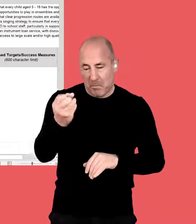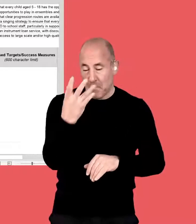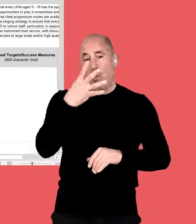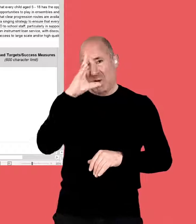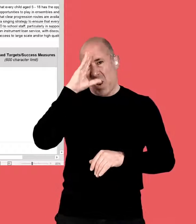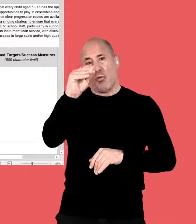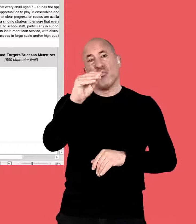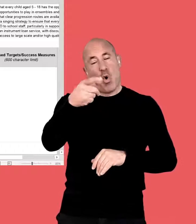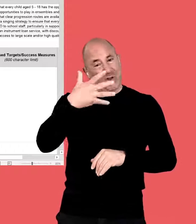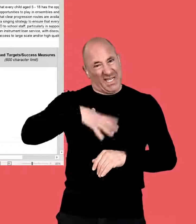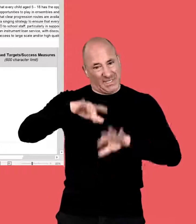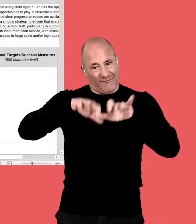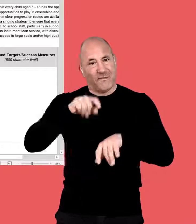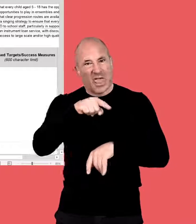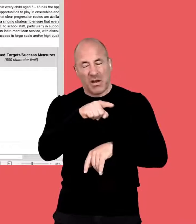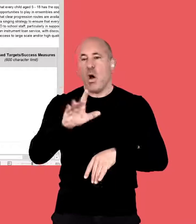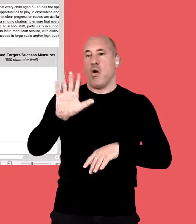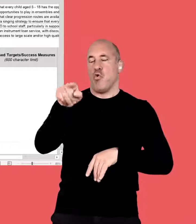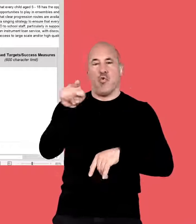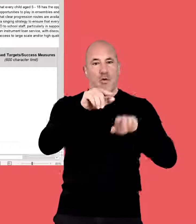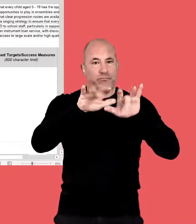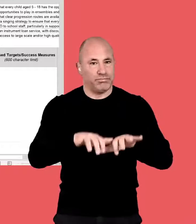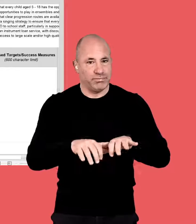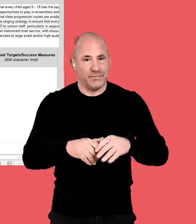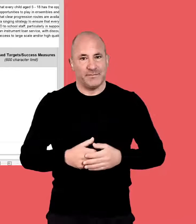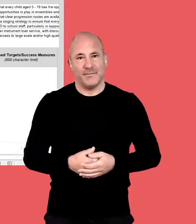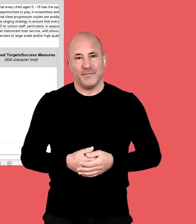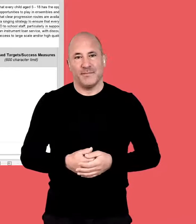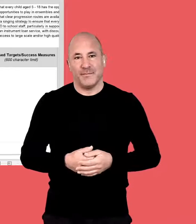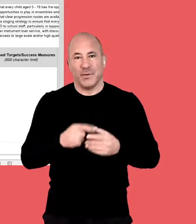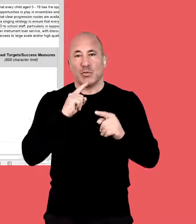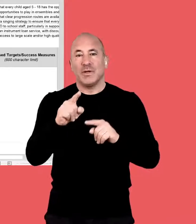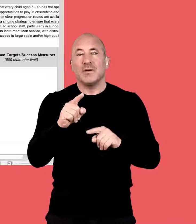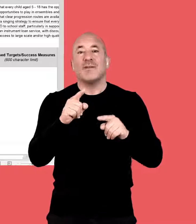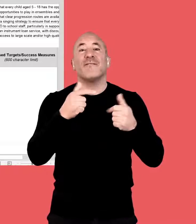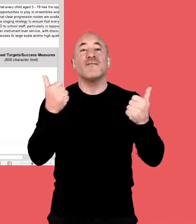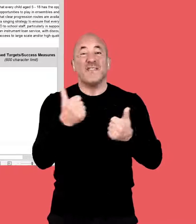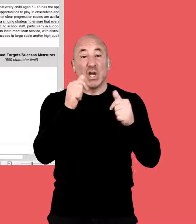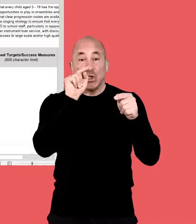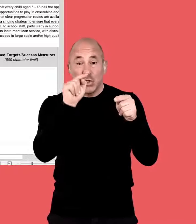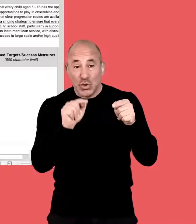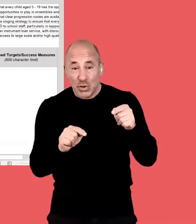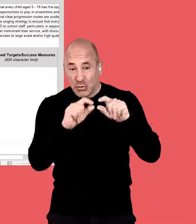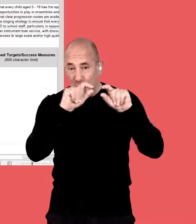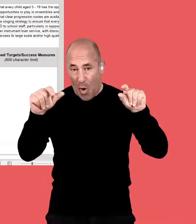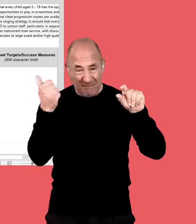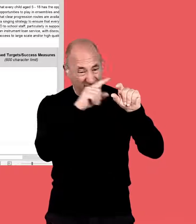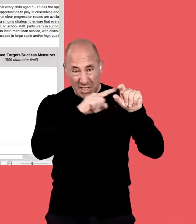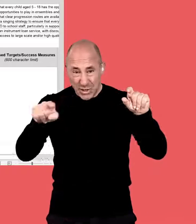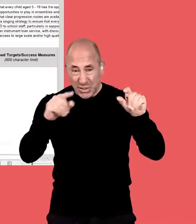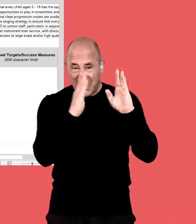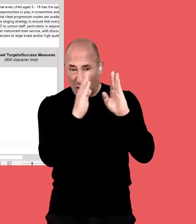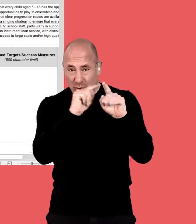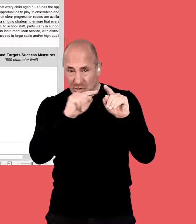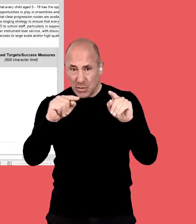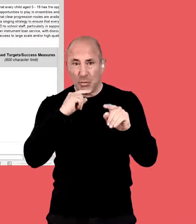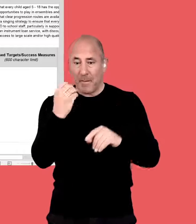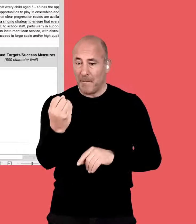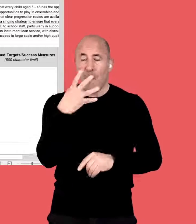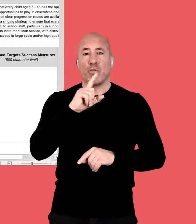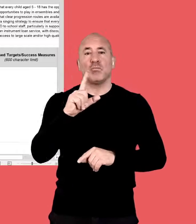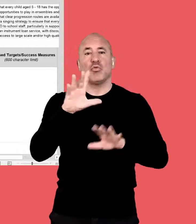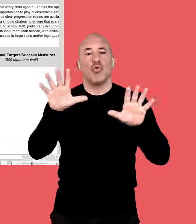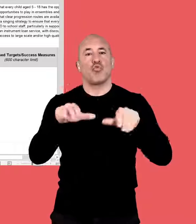have yet to be completed. The message completed row will appear when all mandatory